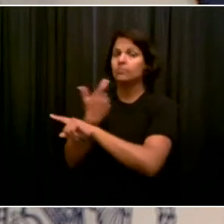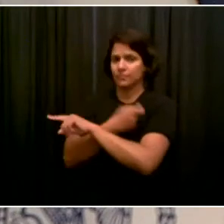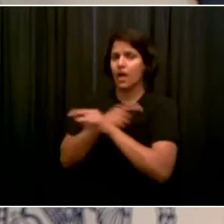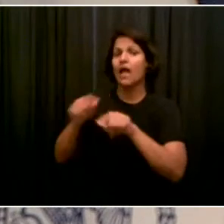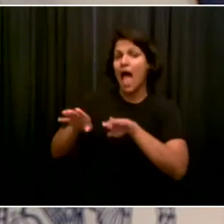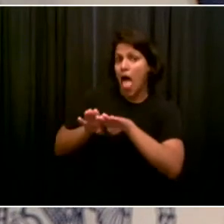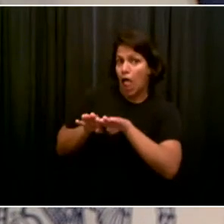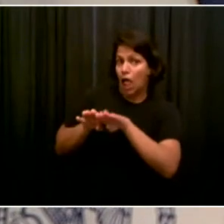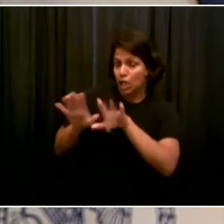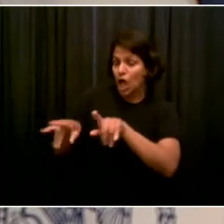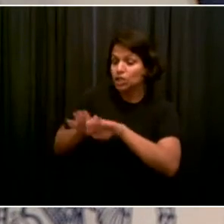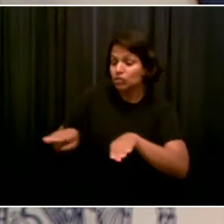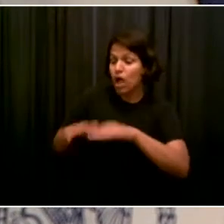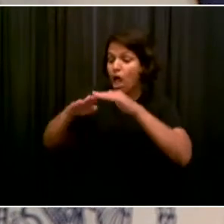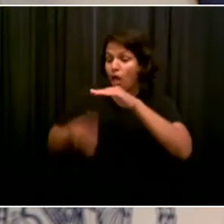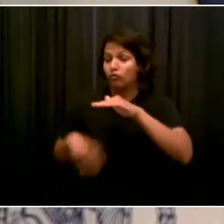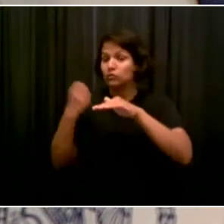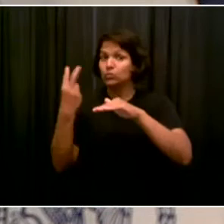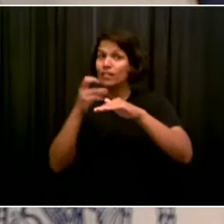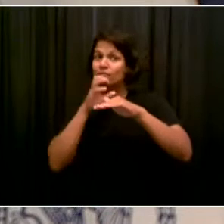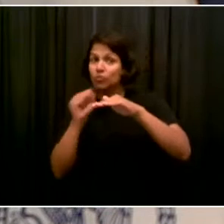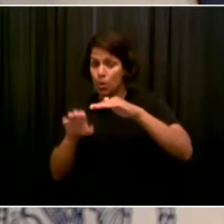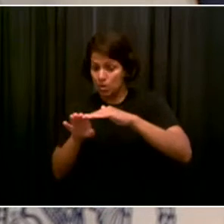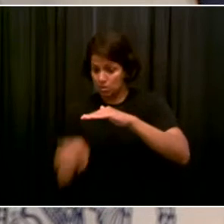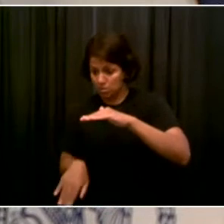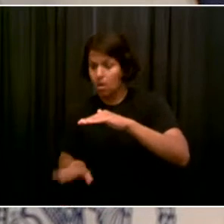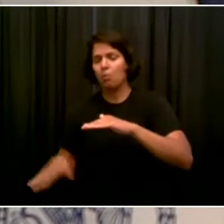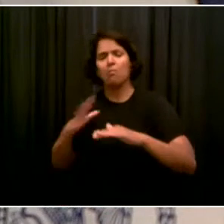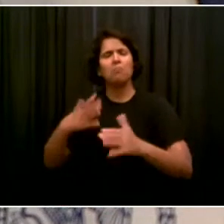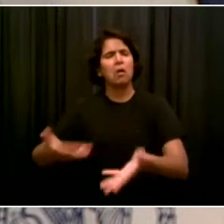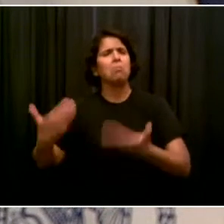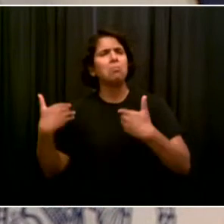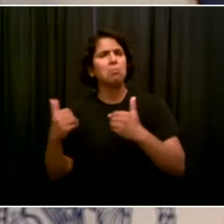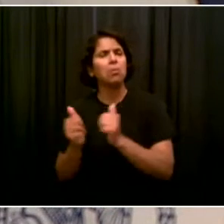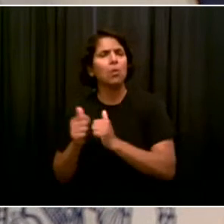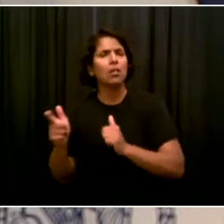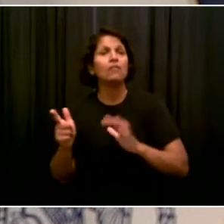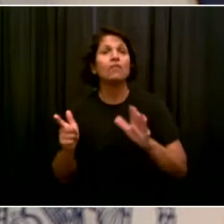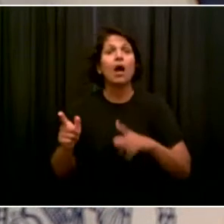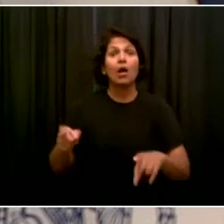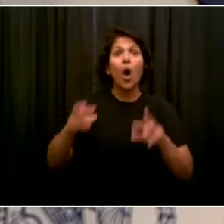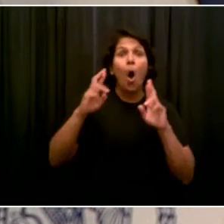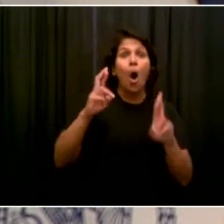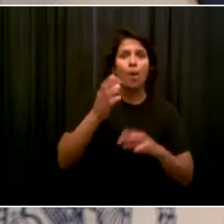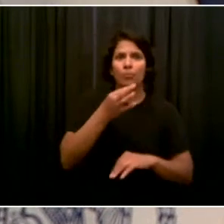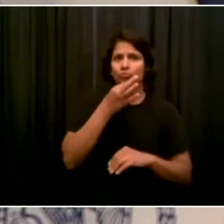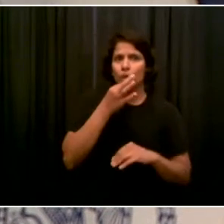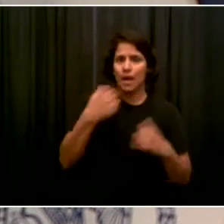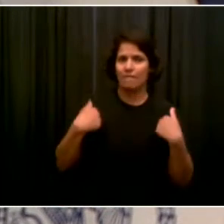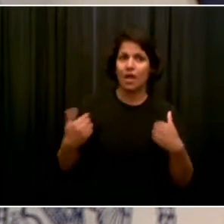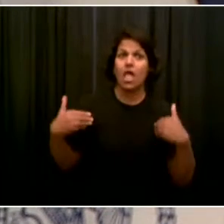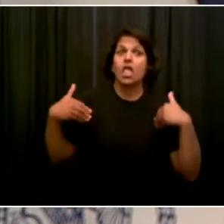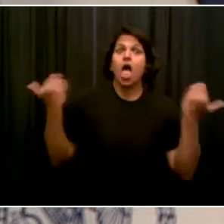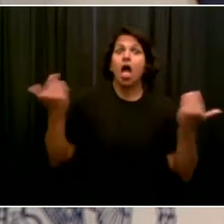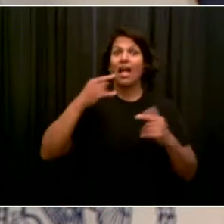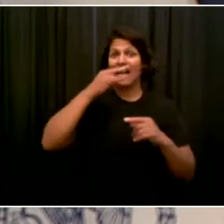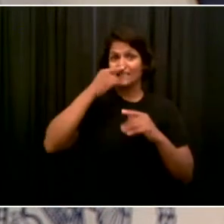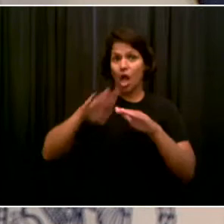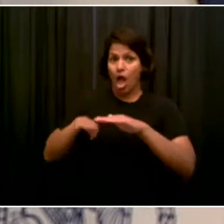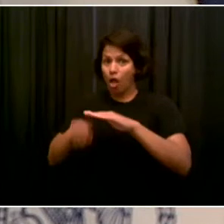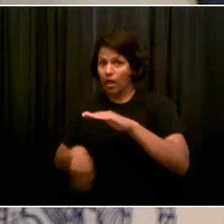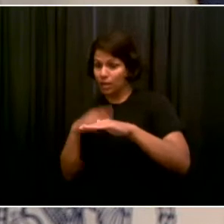get vaccinated at a younger age, that 5 to 11 group. That's not too far away. That should be this year in the next couple of months. So that's going to help as